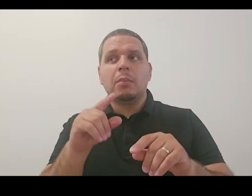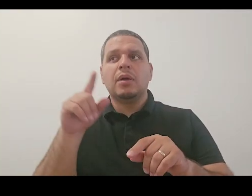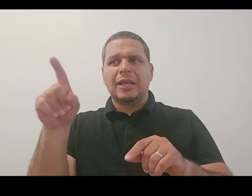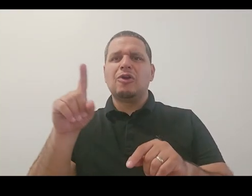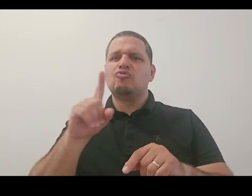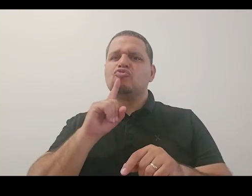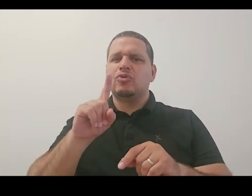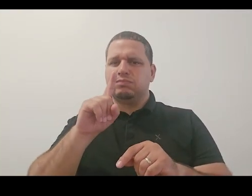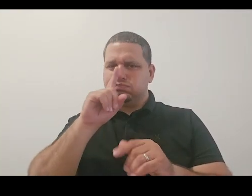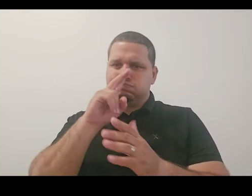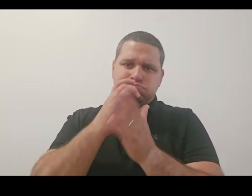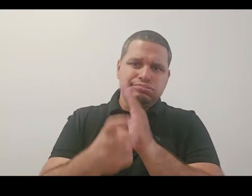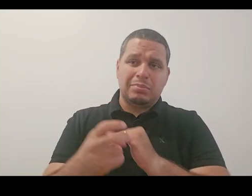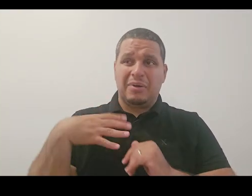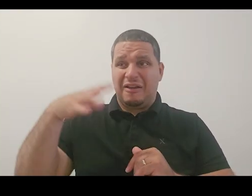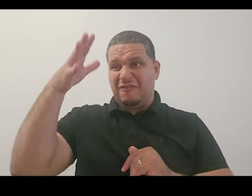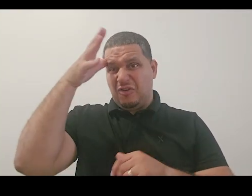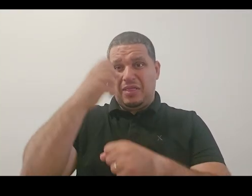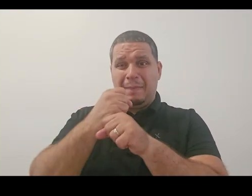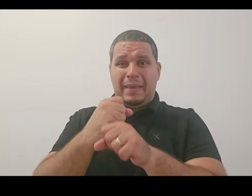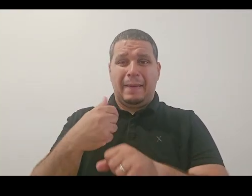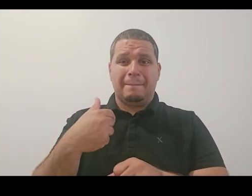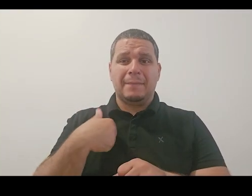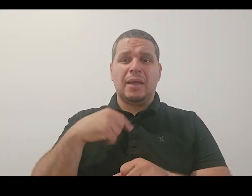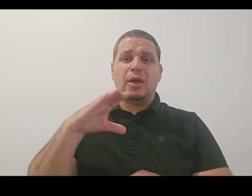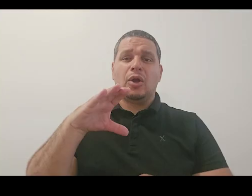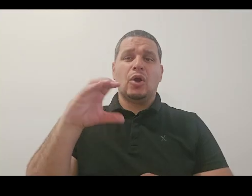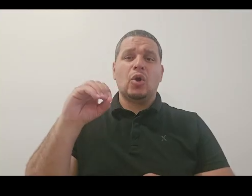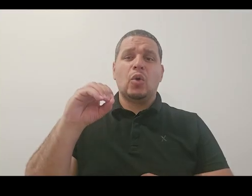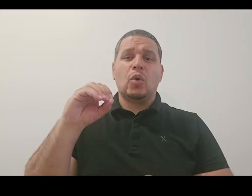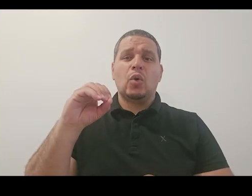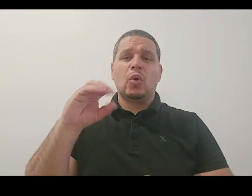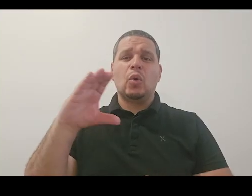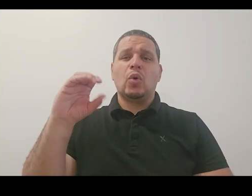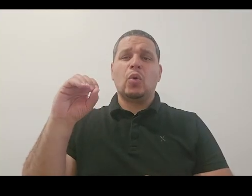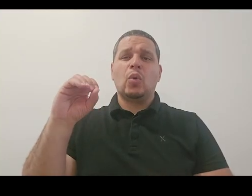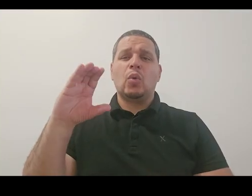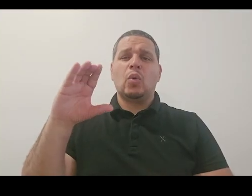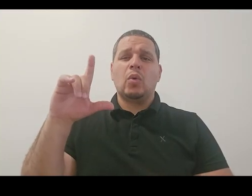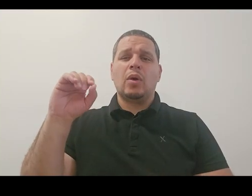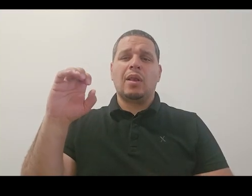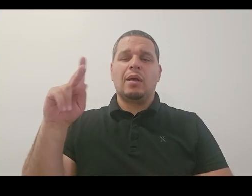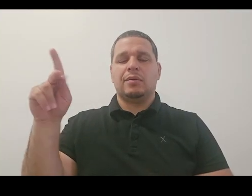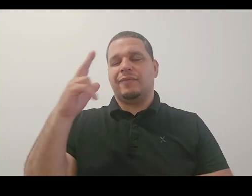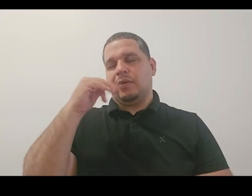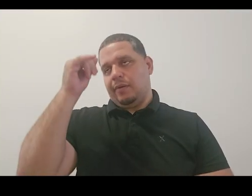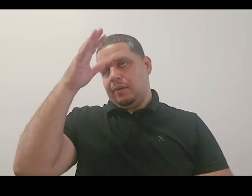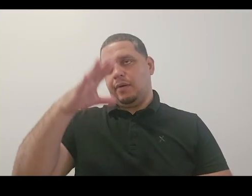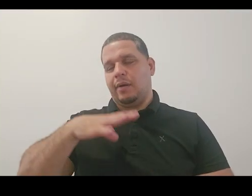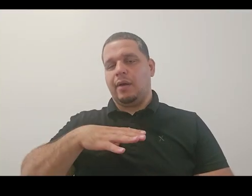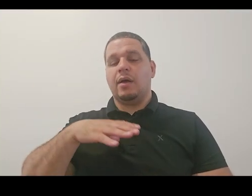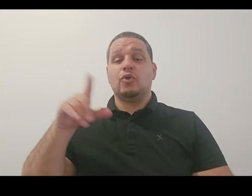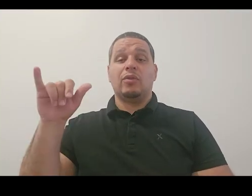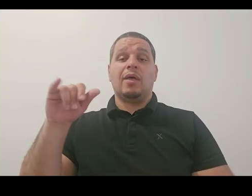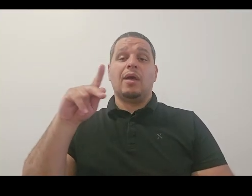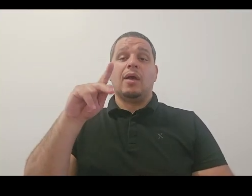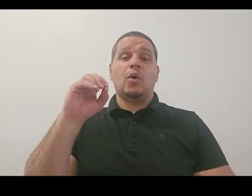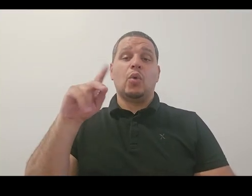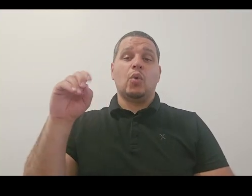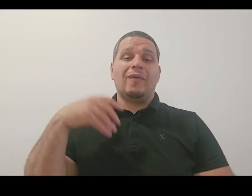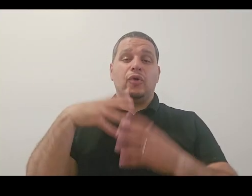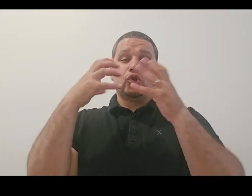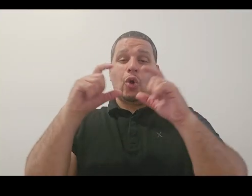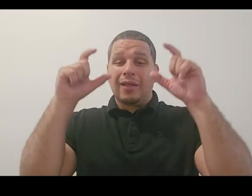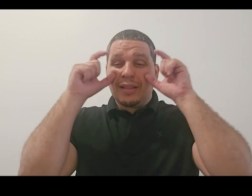with it. My father made me a cuckoo clock, um, and he's a pretty funny guy. So the cuckoo had dark glasses and a